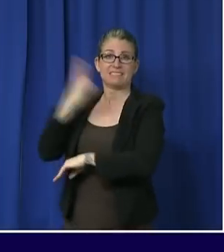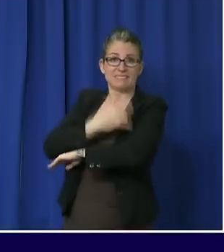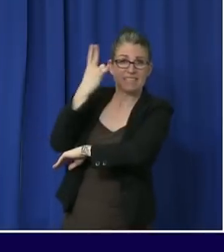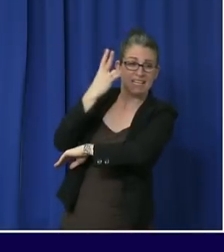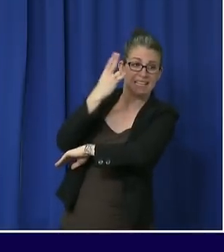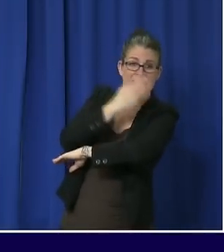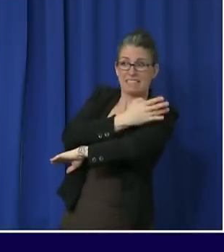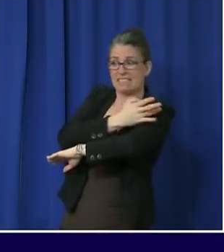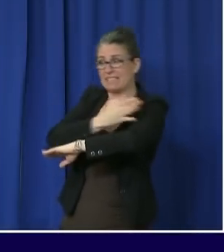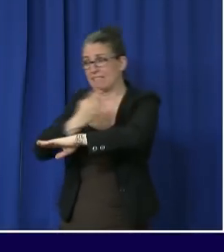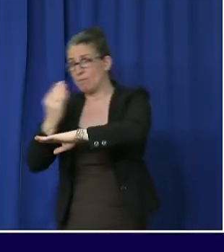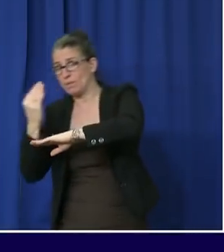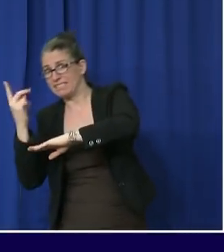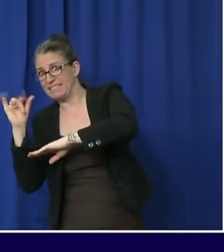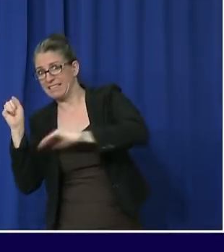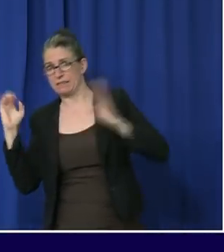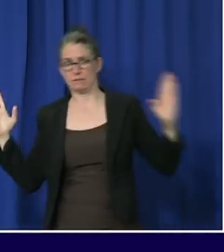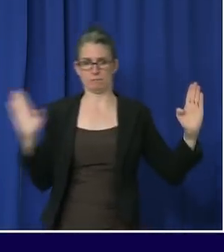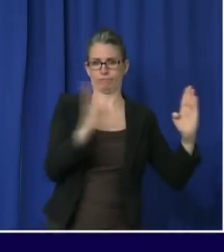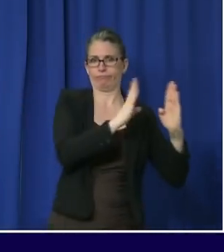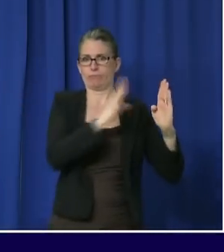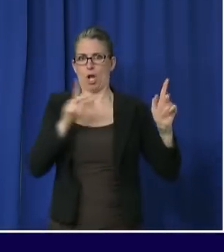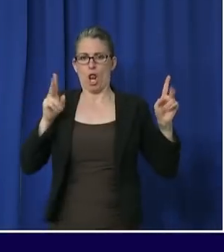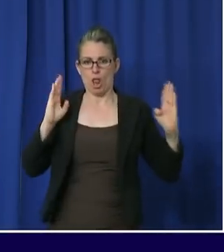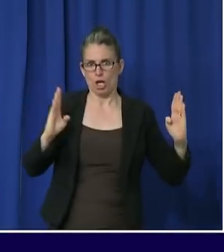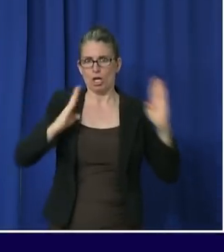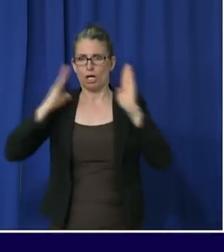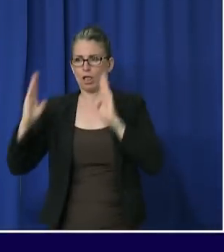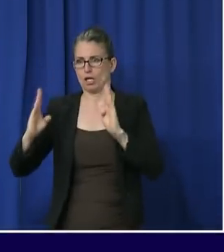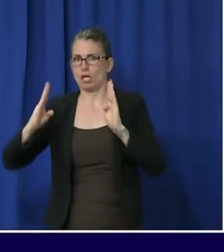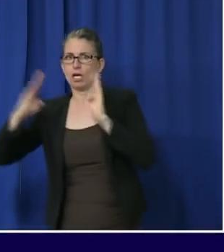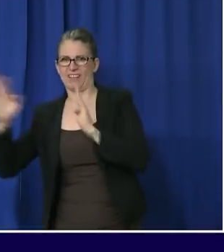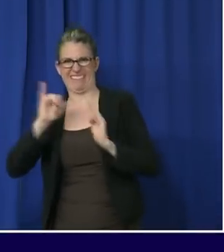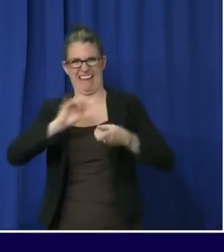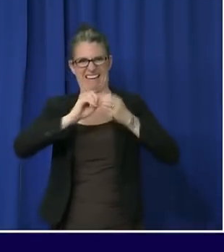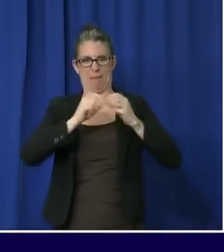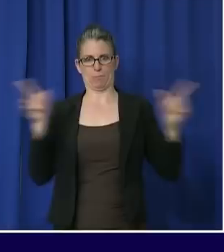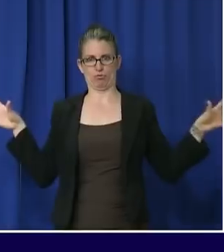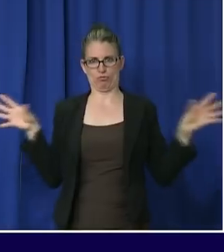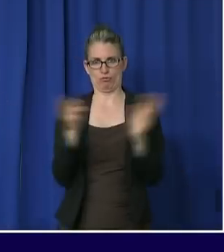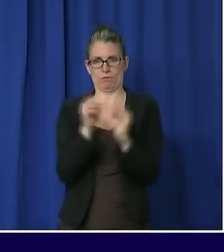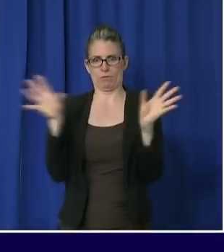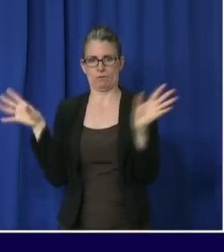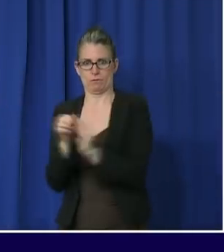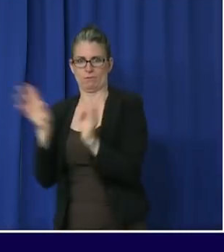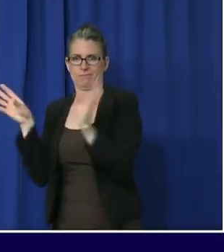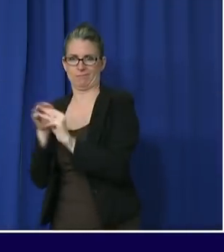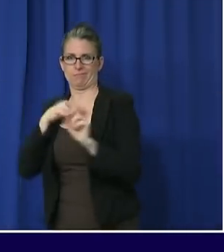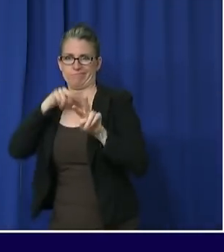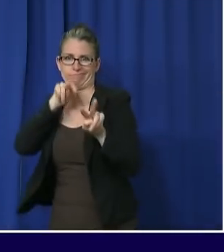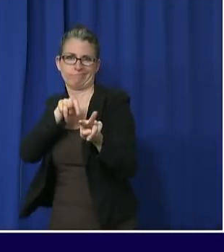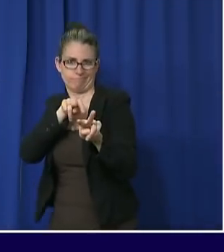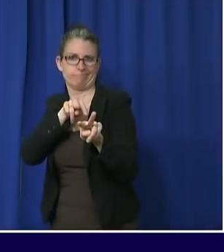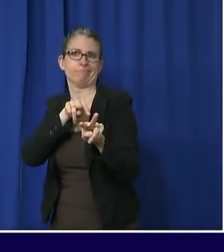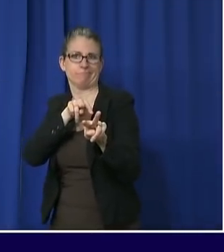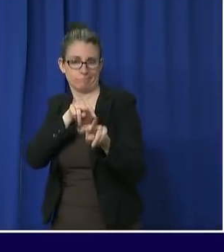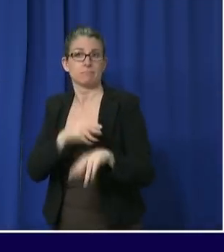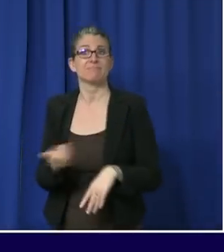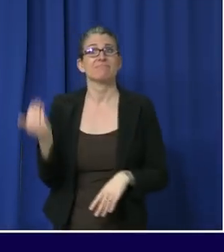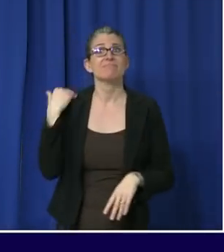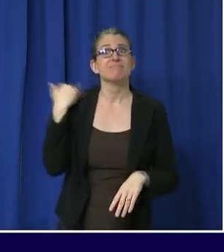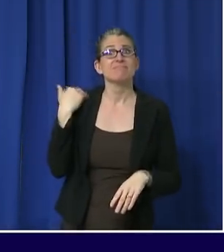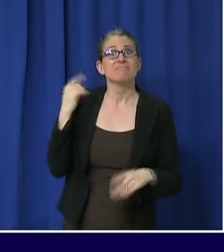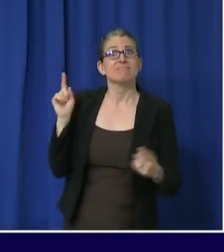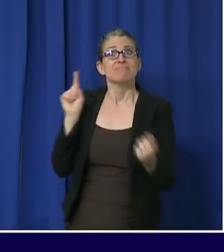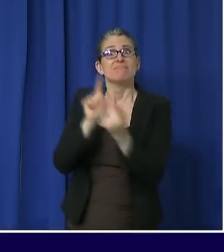we would start a briefing at 11 a.m. and by the time I'd walk out, we'd have an additional case that I would be coming back in the room to